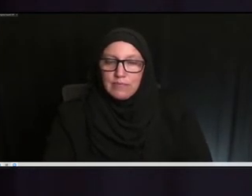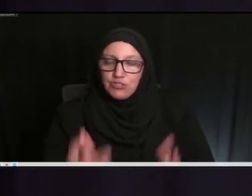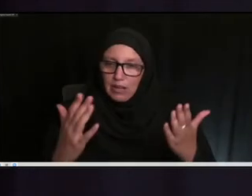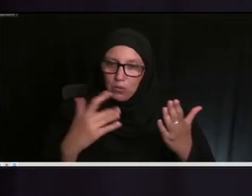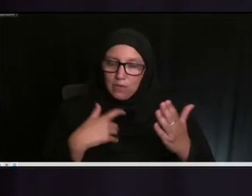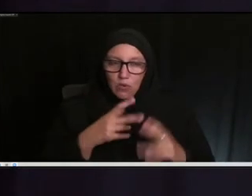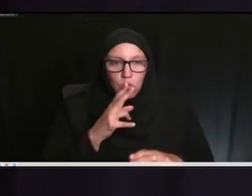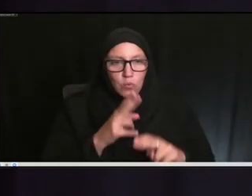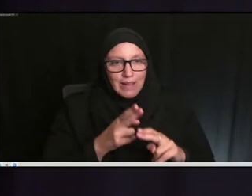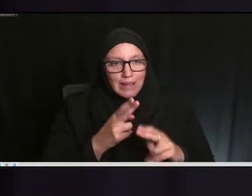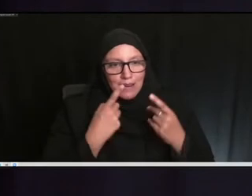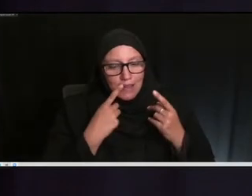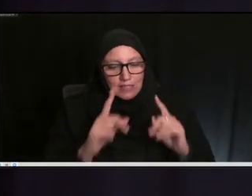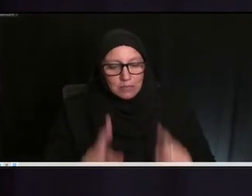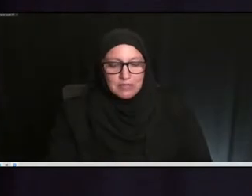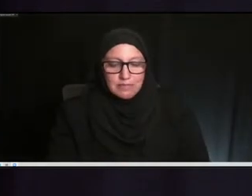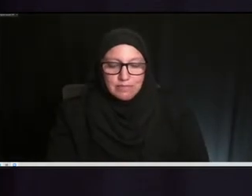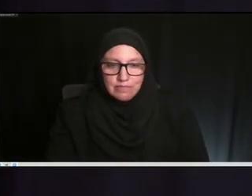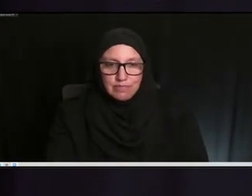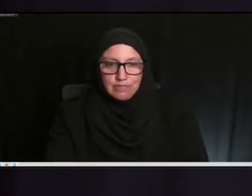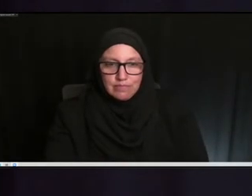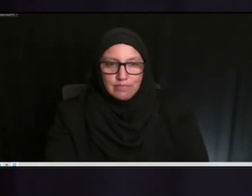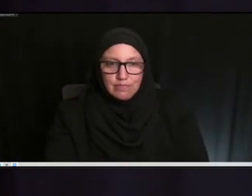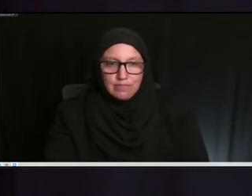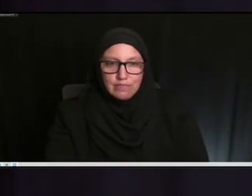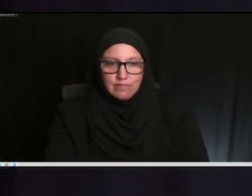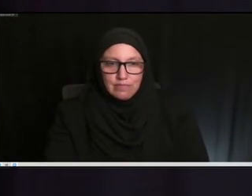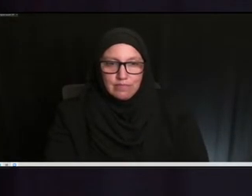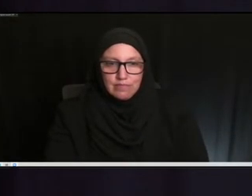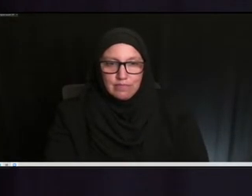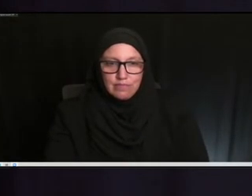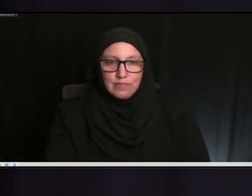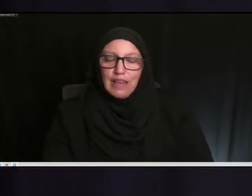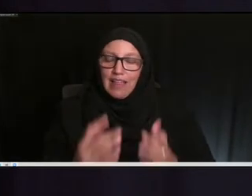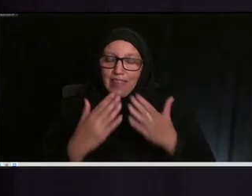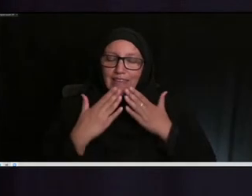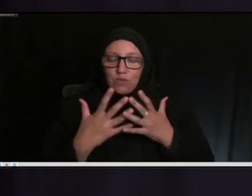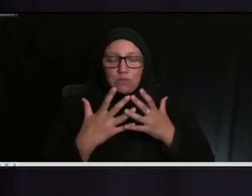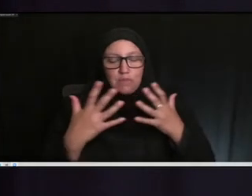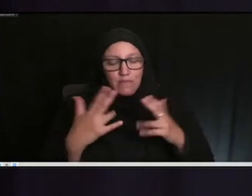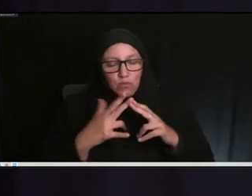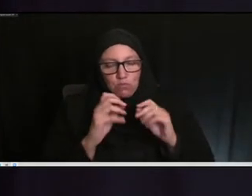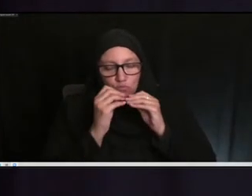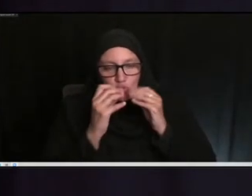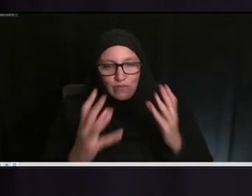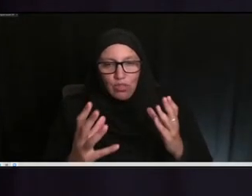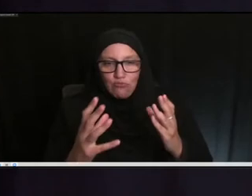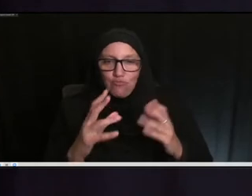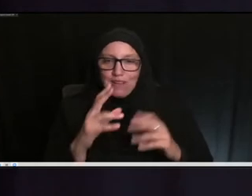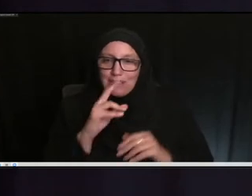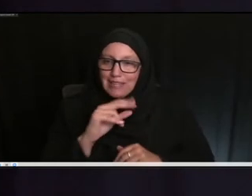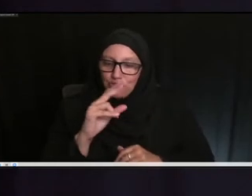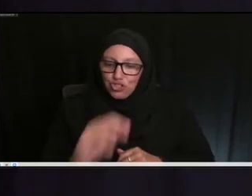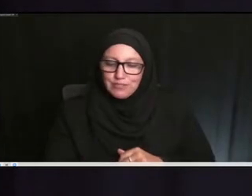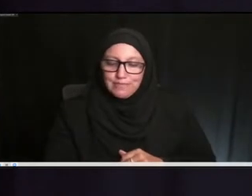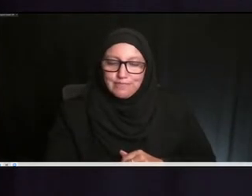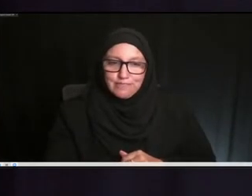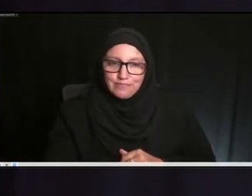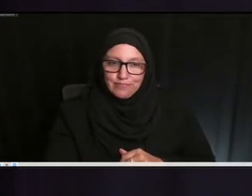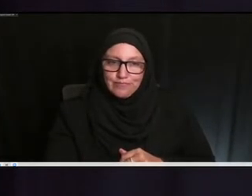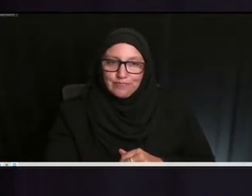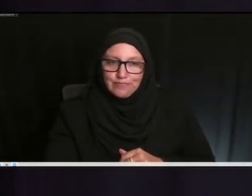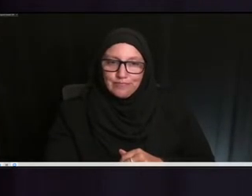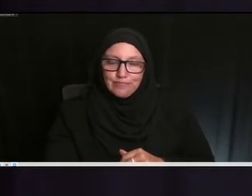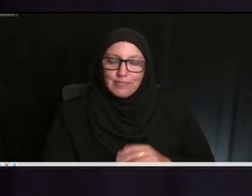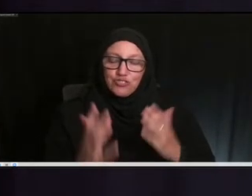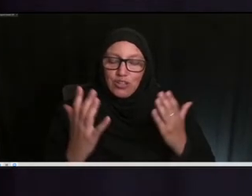recitation. As always, you do a fantastic job, and it's always greatly appreciated. Thank you very much. Inshallah, a few quick announcements, and then we'll get into the main speech with